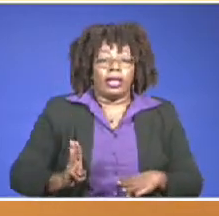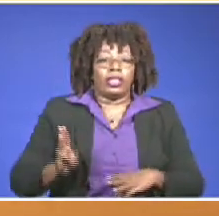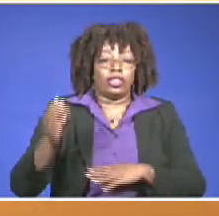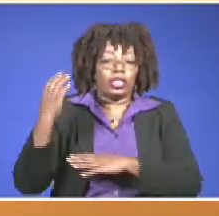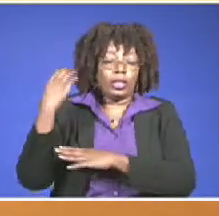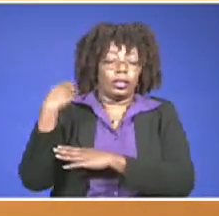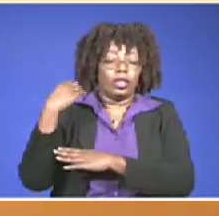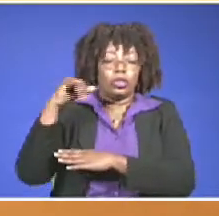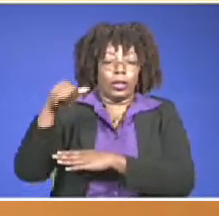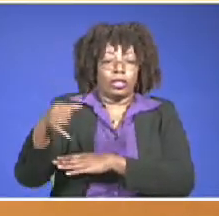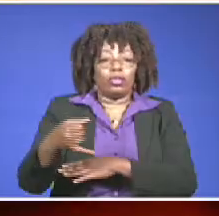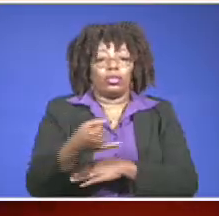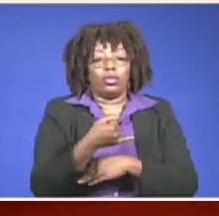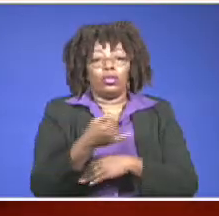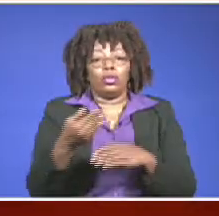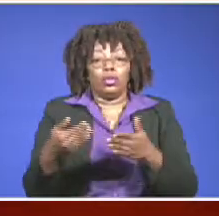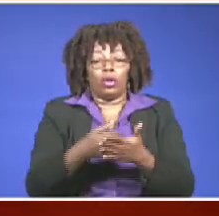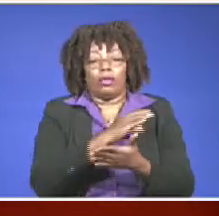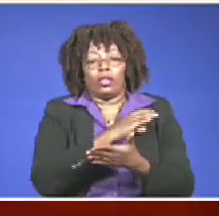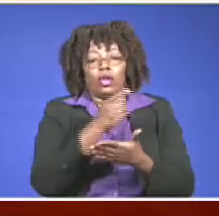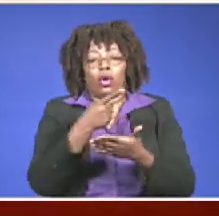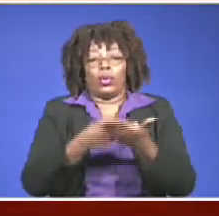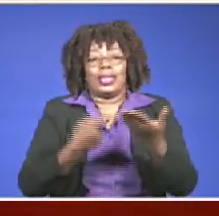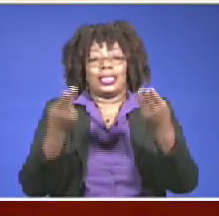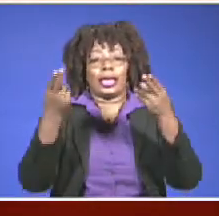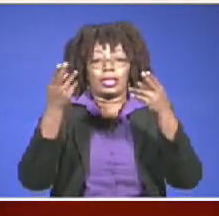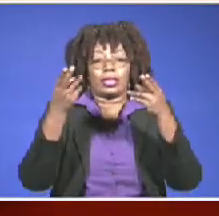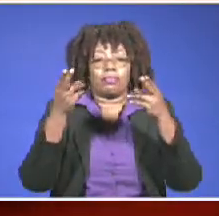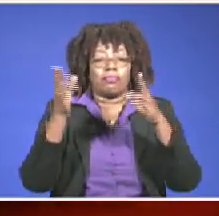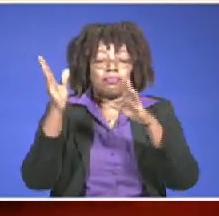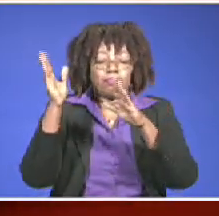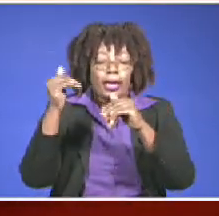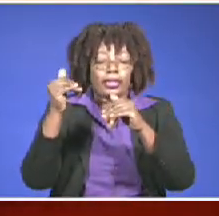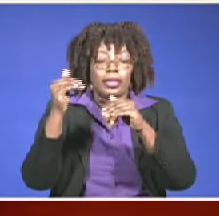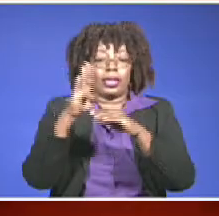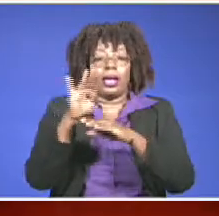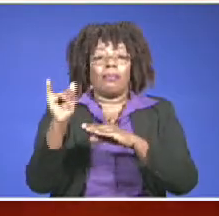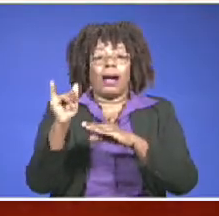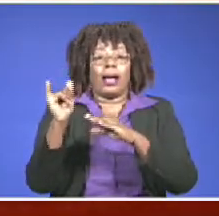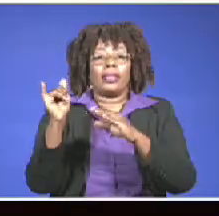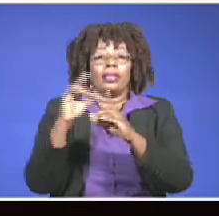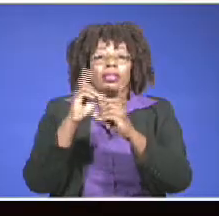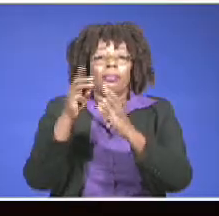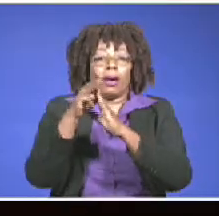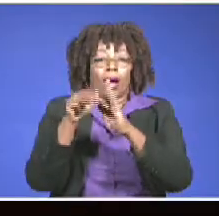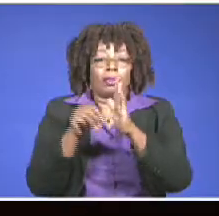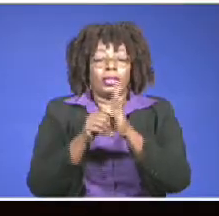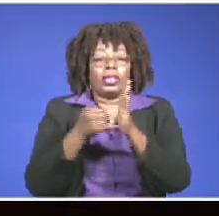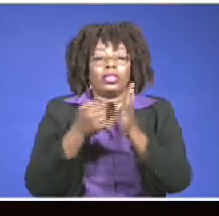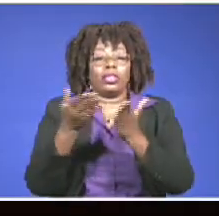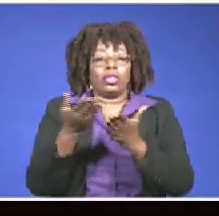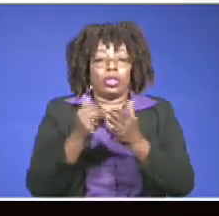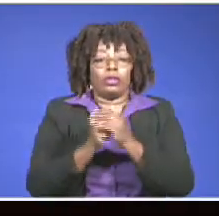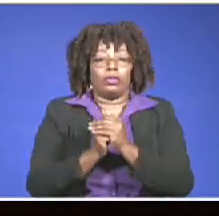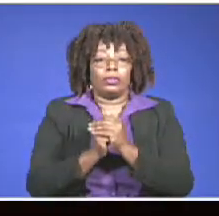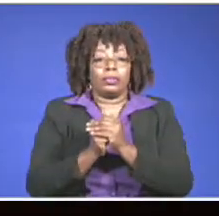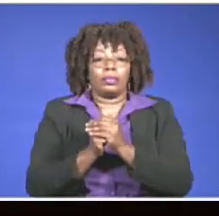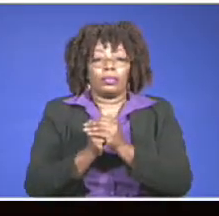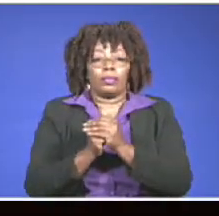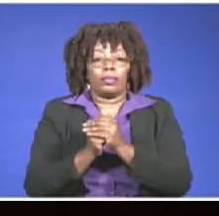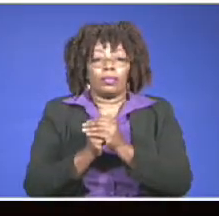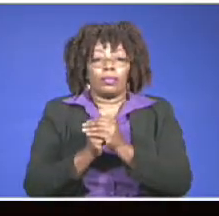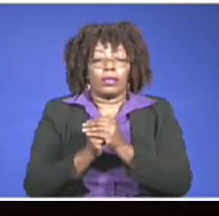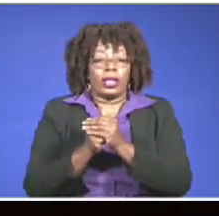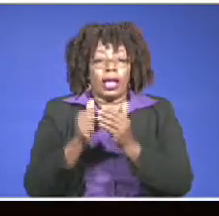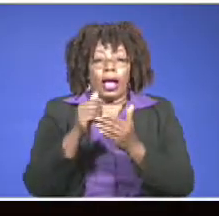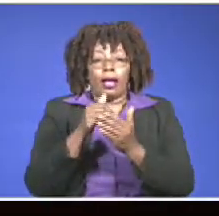and introduce new officers to what is expected by the department and the public it serves. Acting Director of Marine Resources